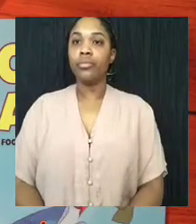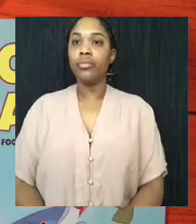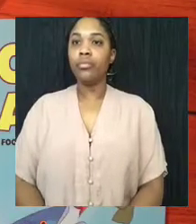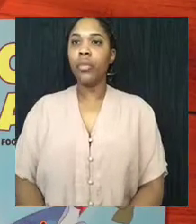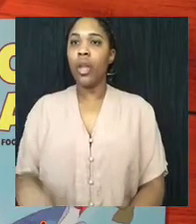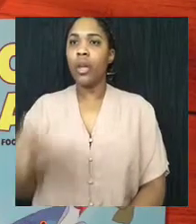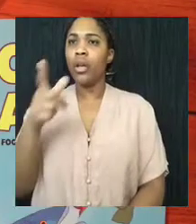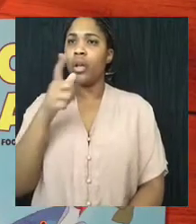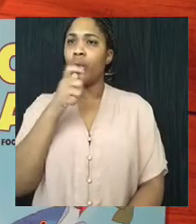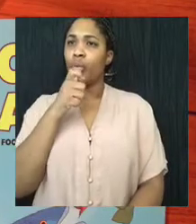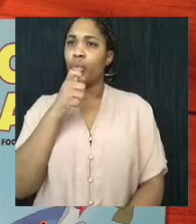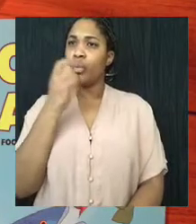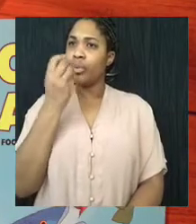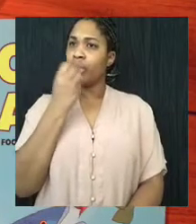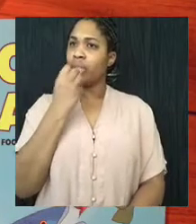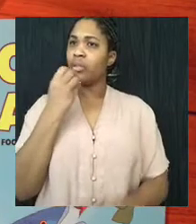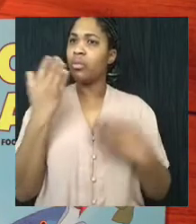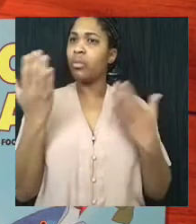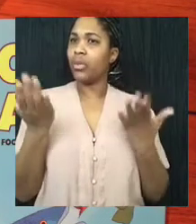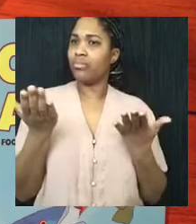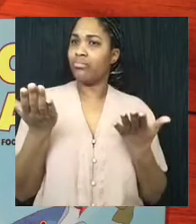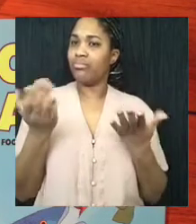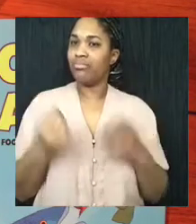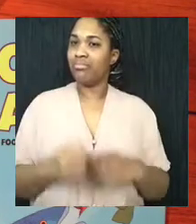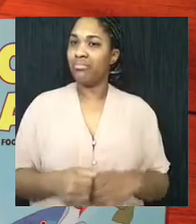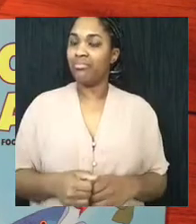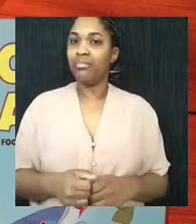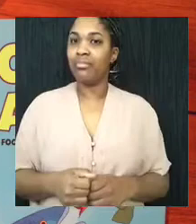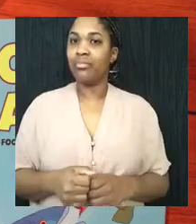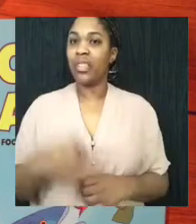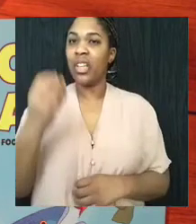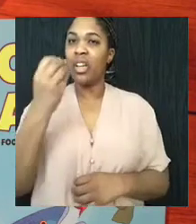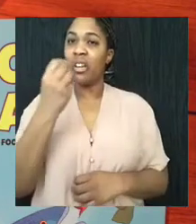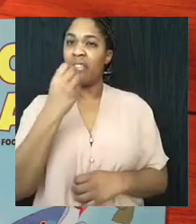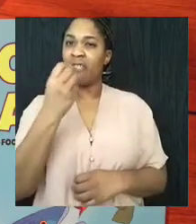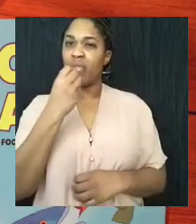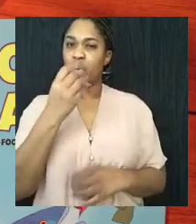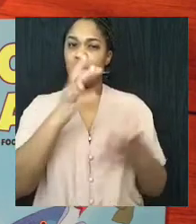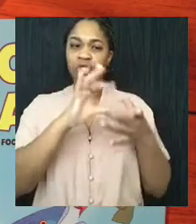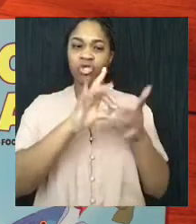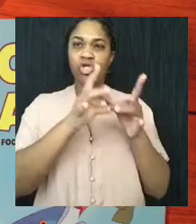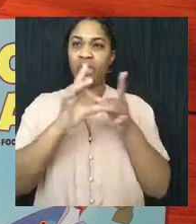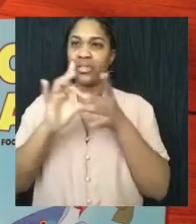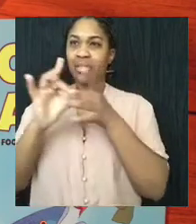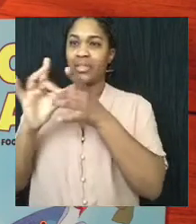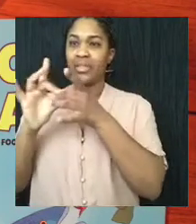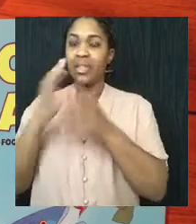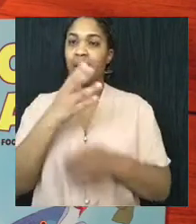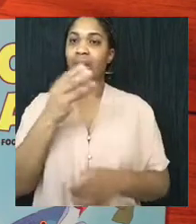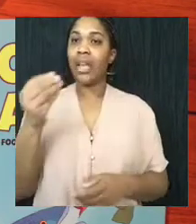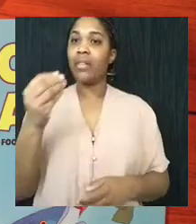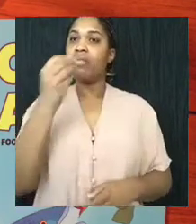Who eats what? Food chains and food webs.